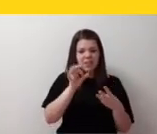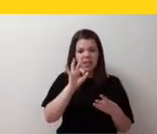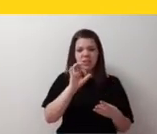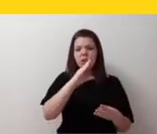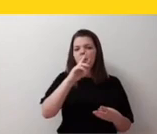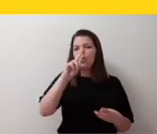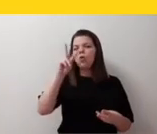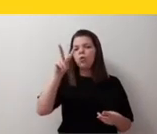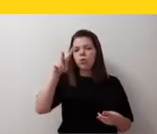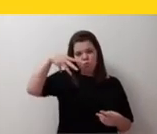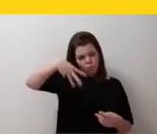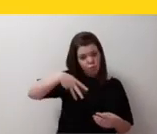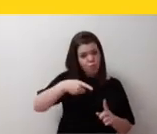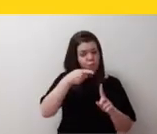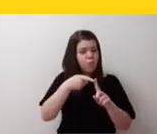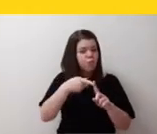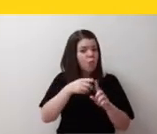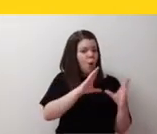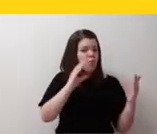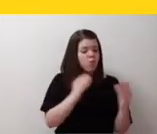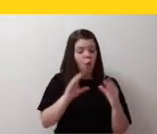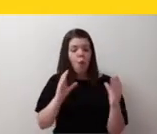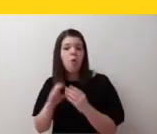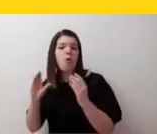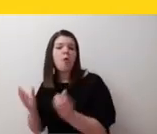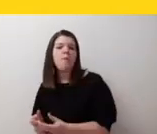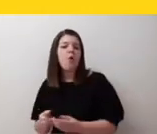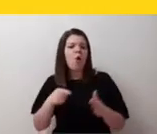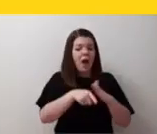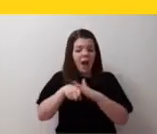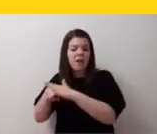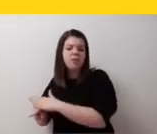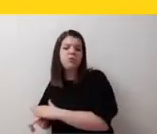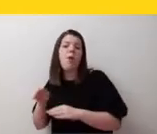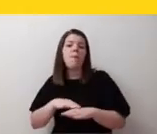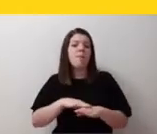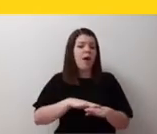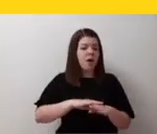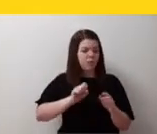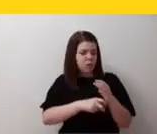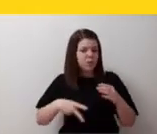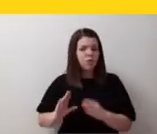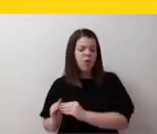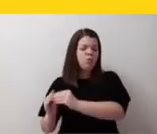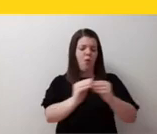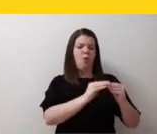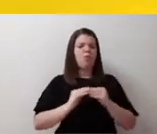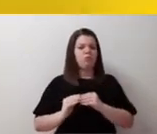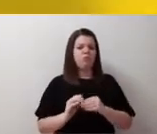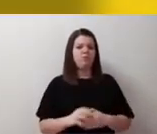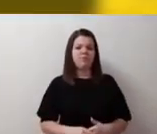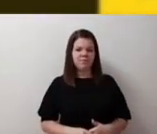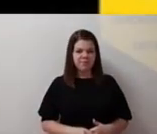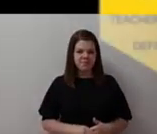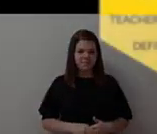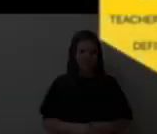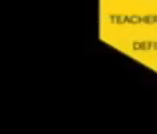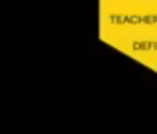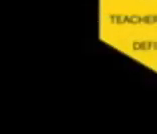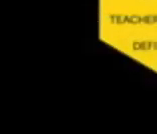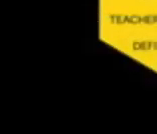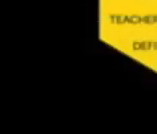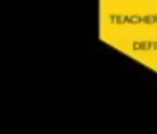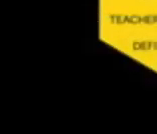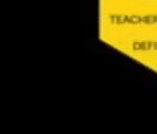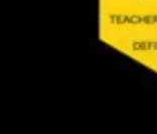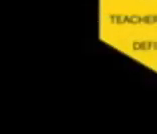MVP. Scrum manages the development teams to build the product. Each of